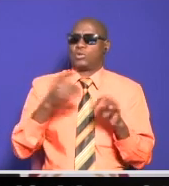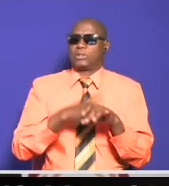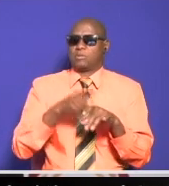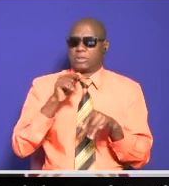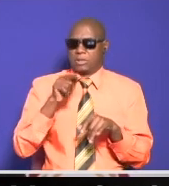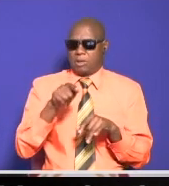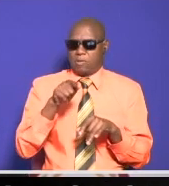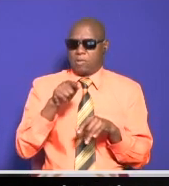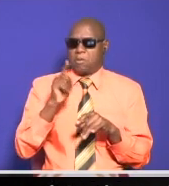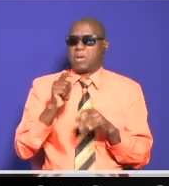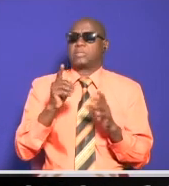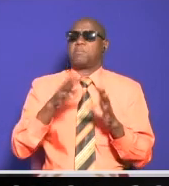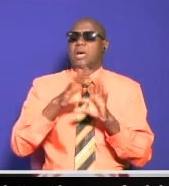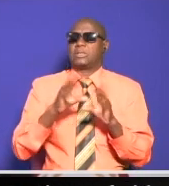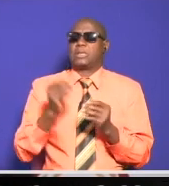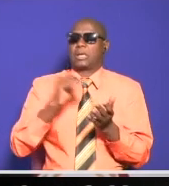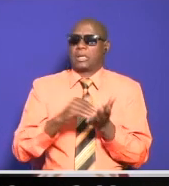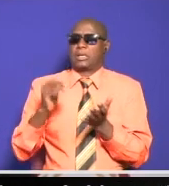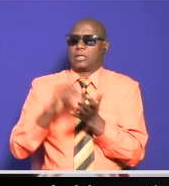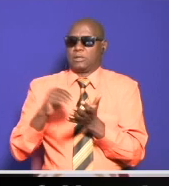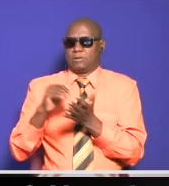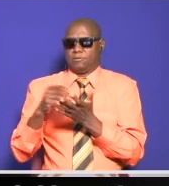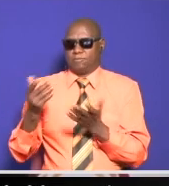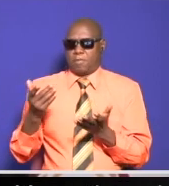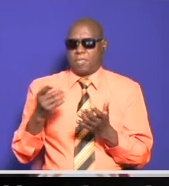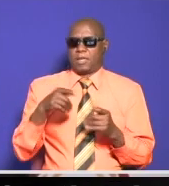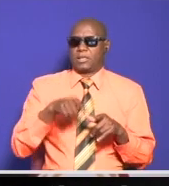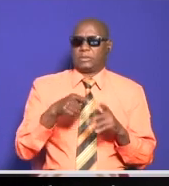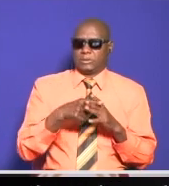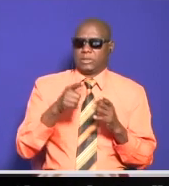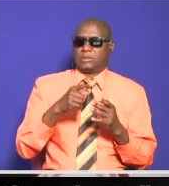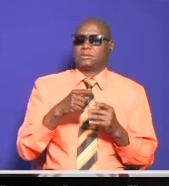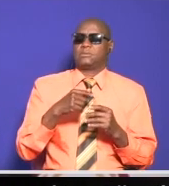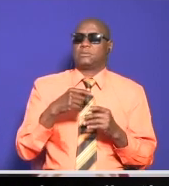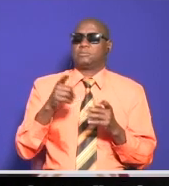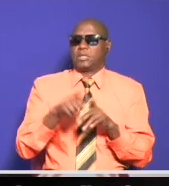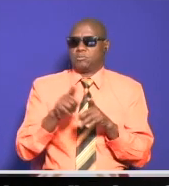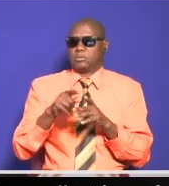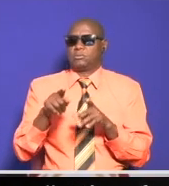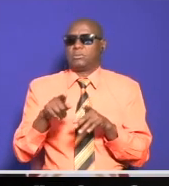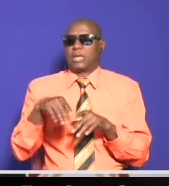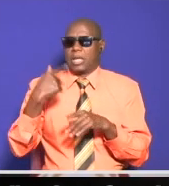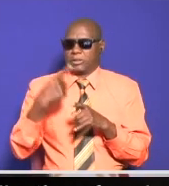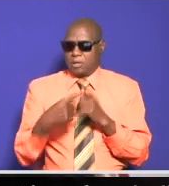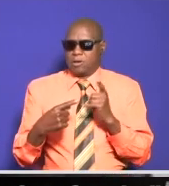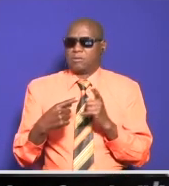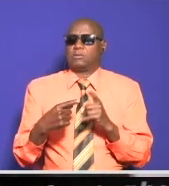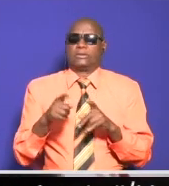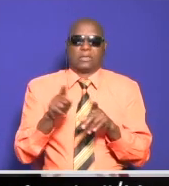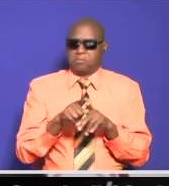it. And we are budgeting that for this year, and the similar amount for the next year, because we are conscious that we have